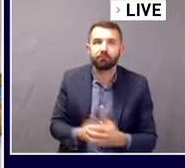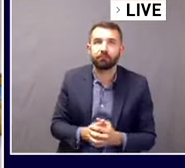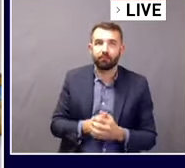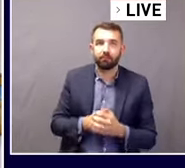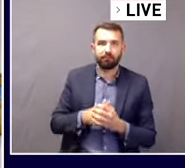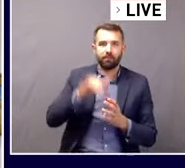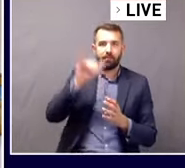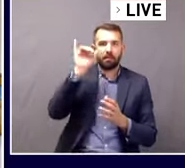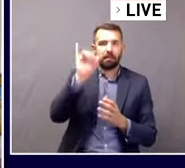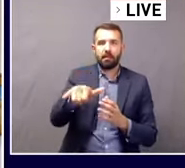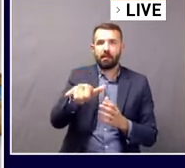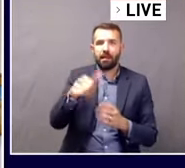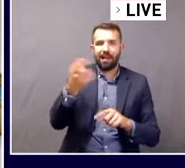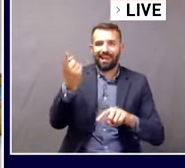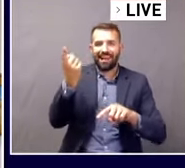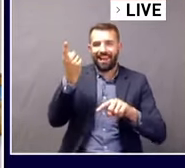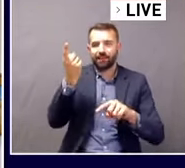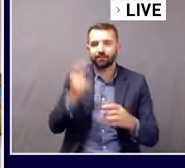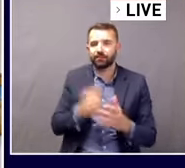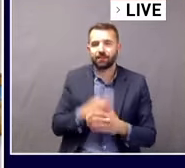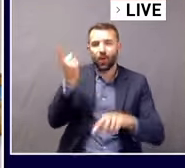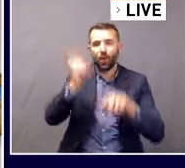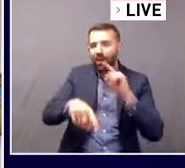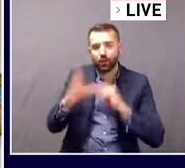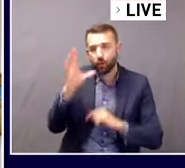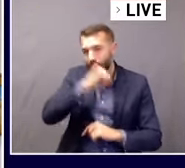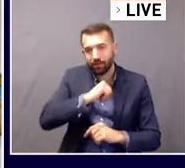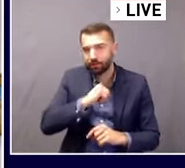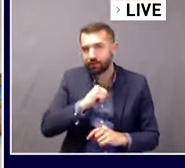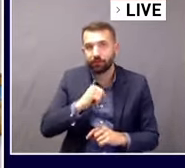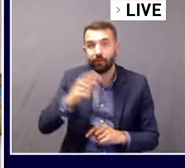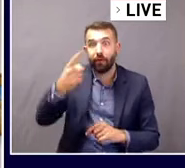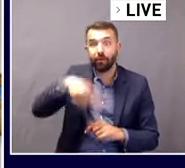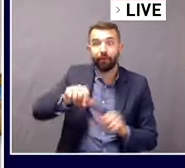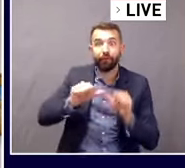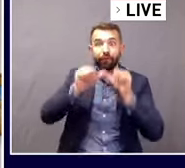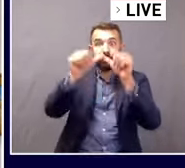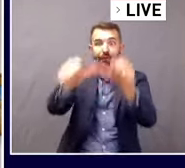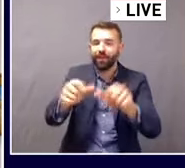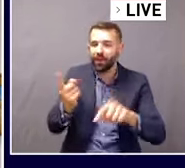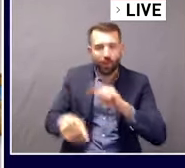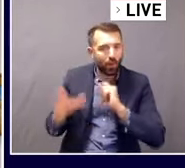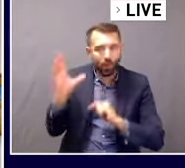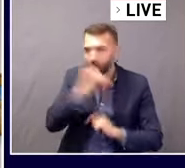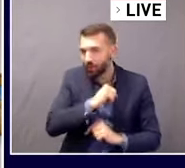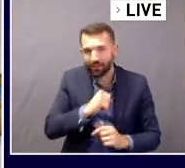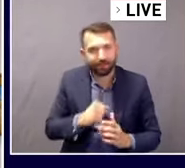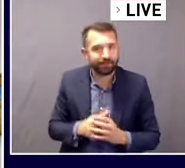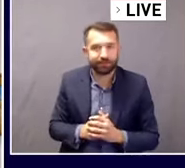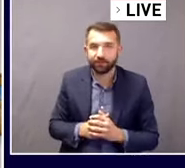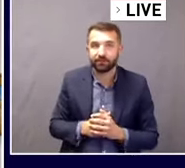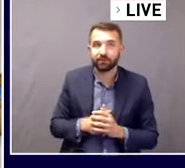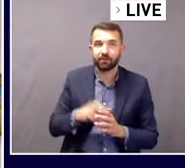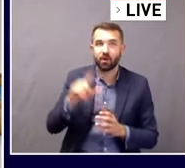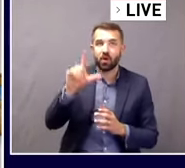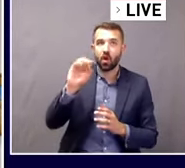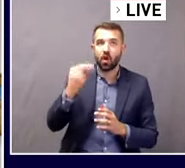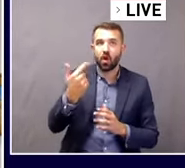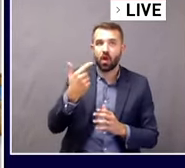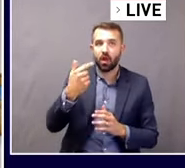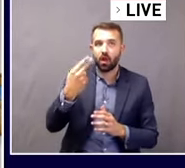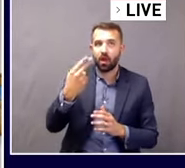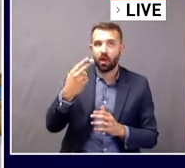quickly conclude that they are so-called long haulers. That term is not one that the US CDC has